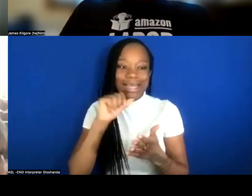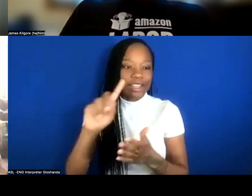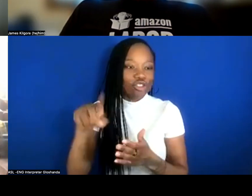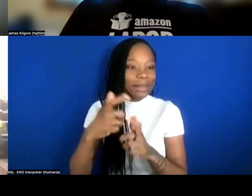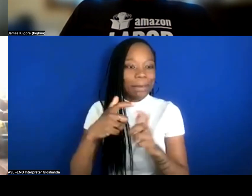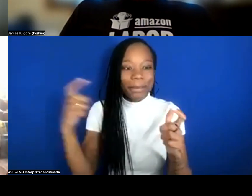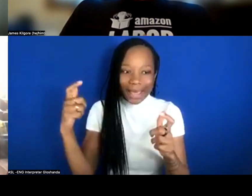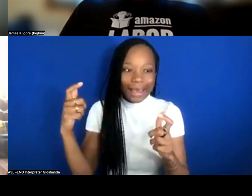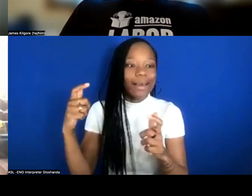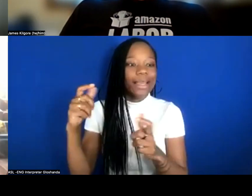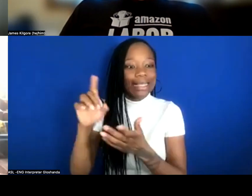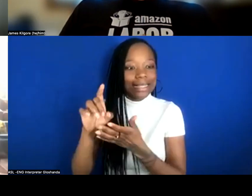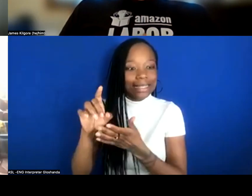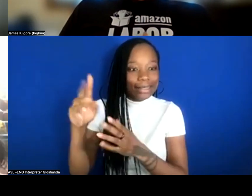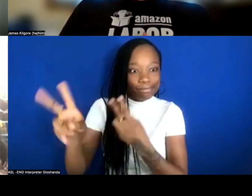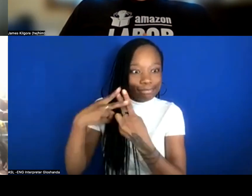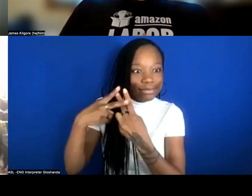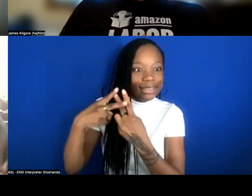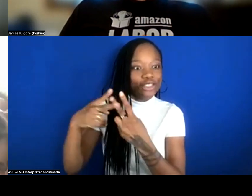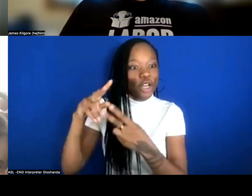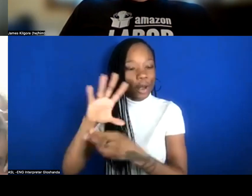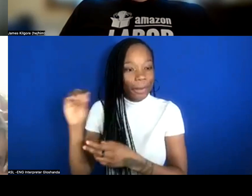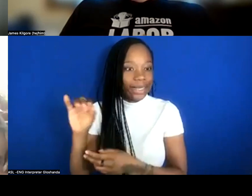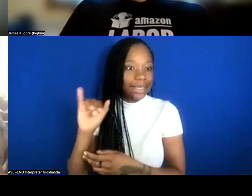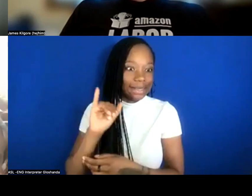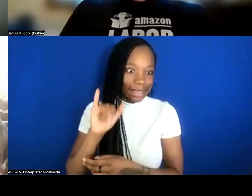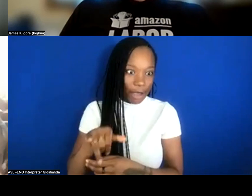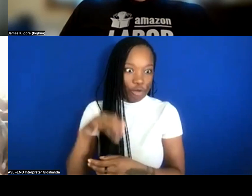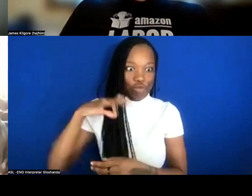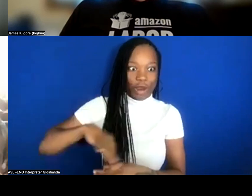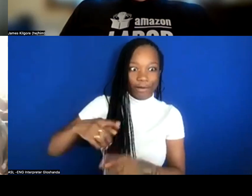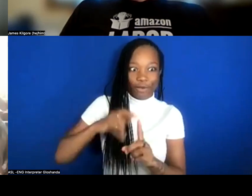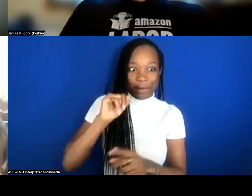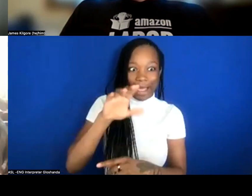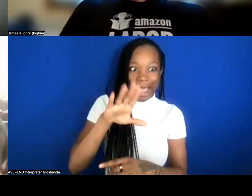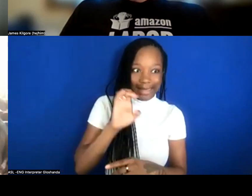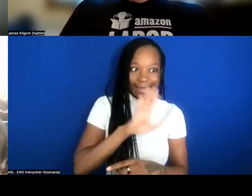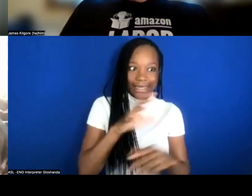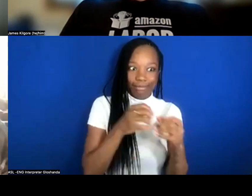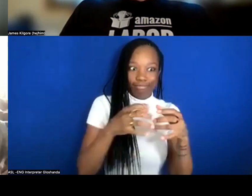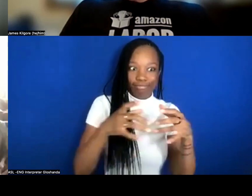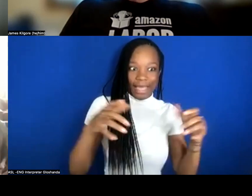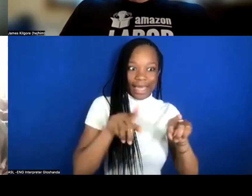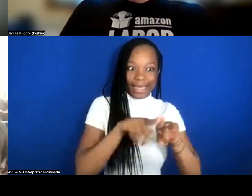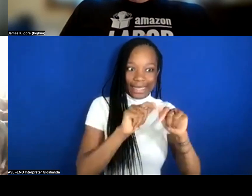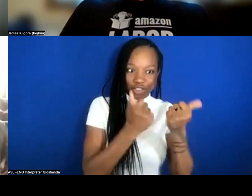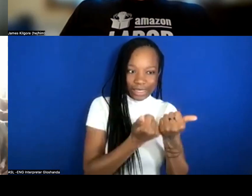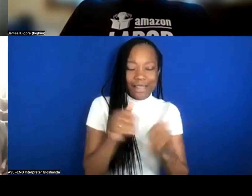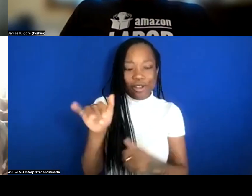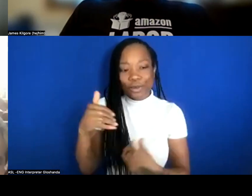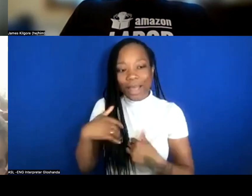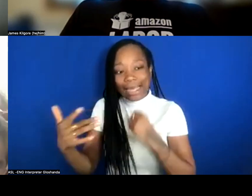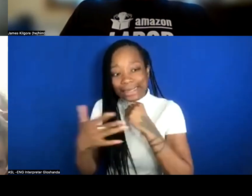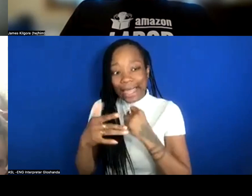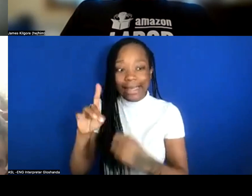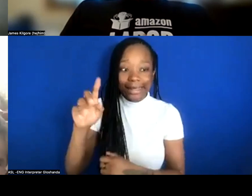were profiteering off of ICE's expansion as an agency. It was also all of these tech and data companies that